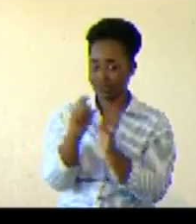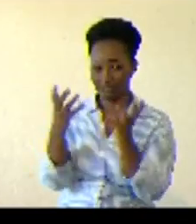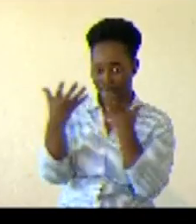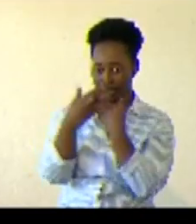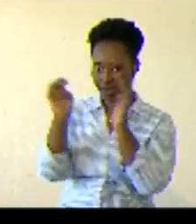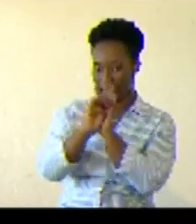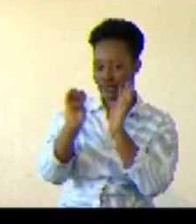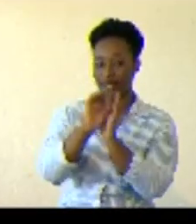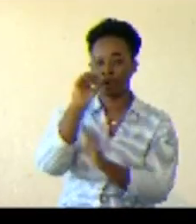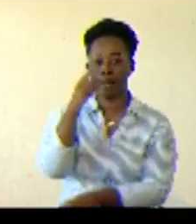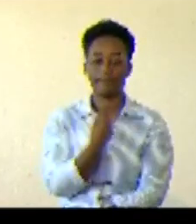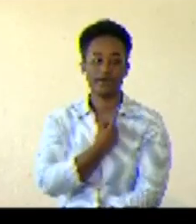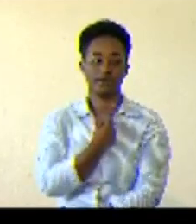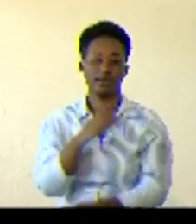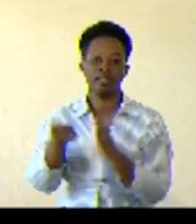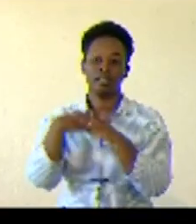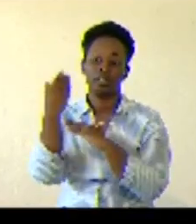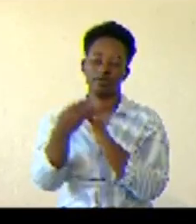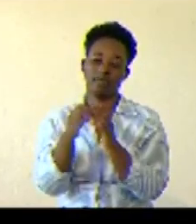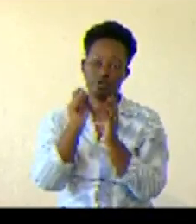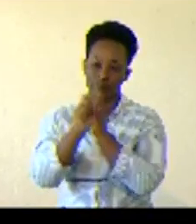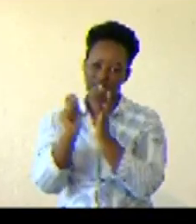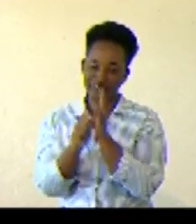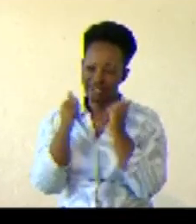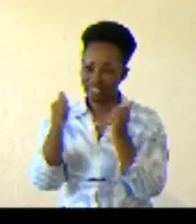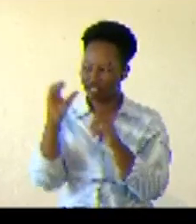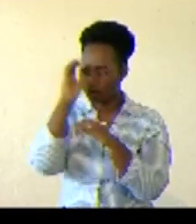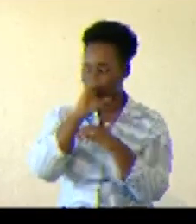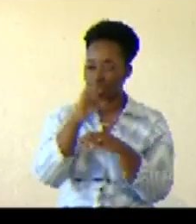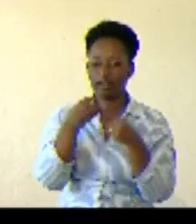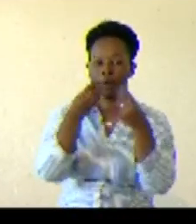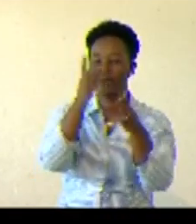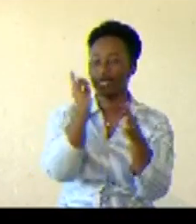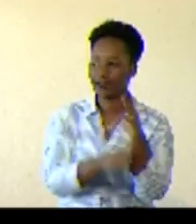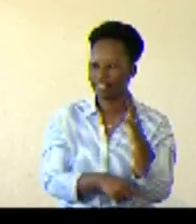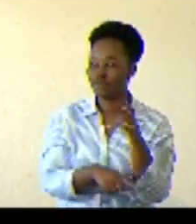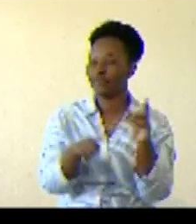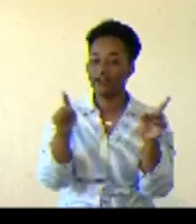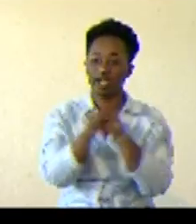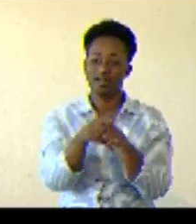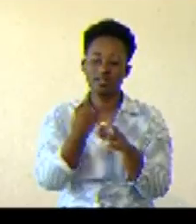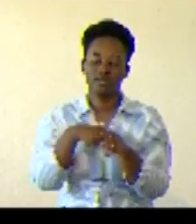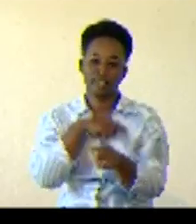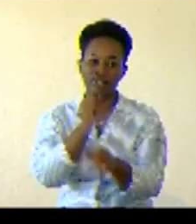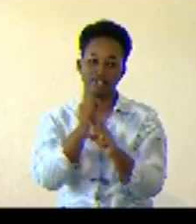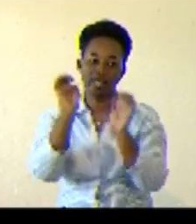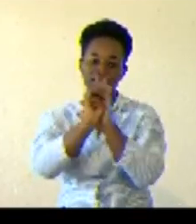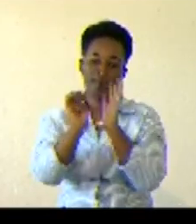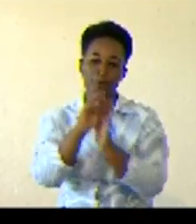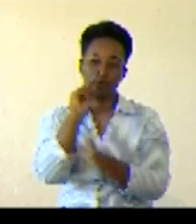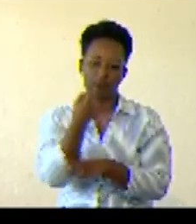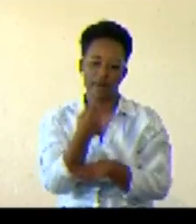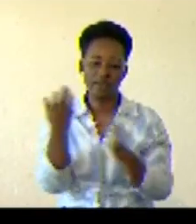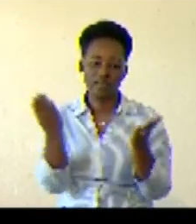example 1. After generating it, find out what you have been given, as we did example 1, where